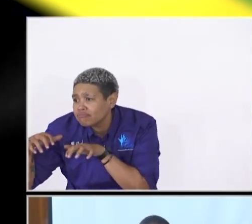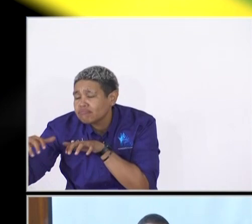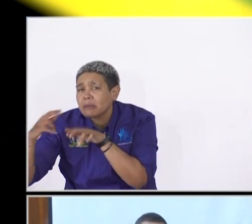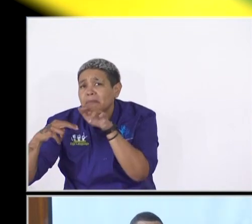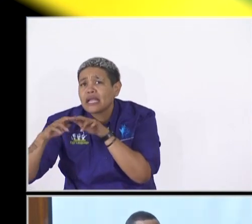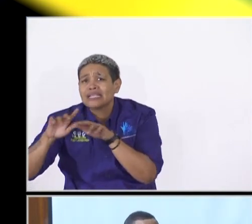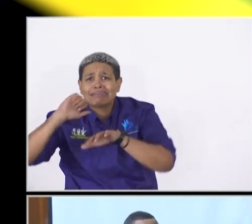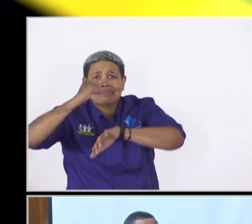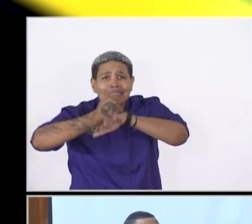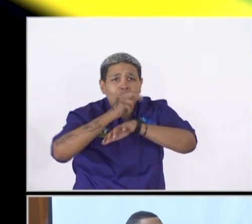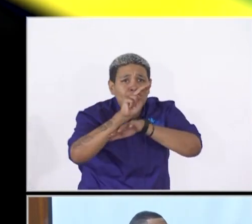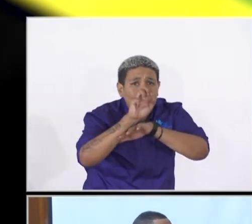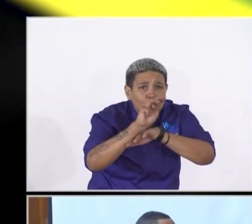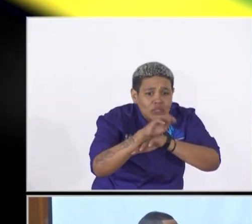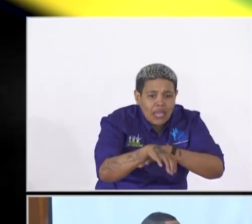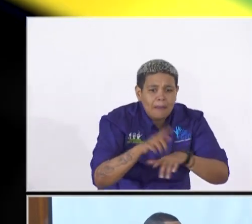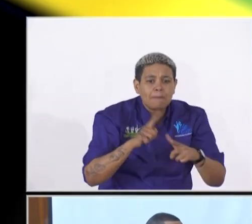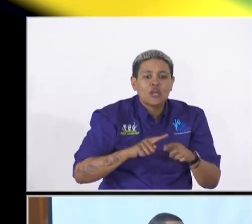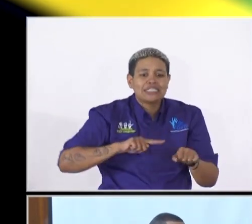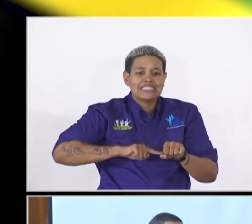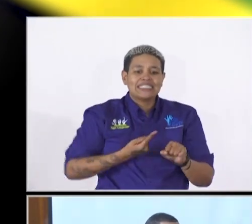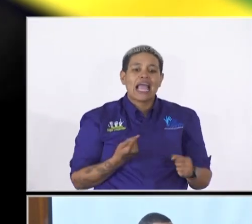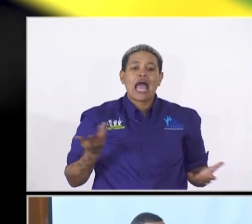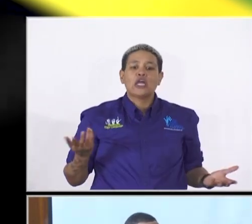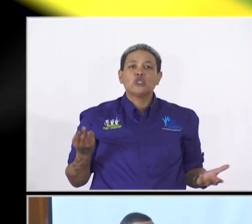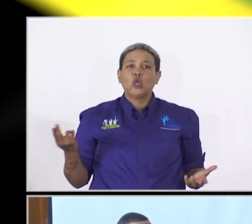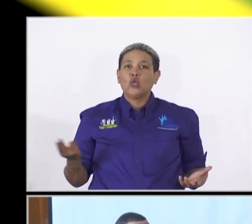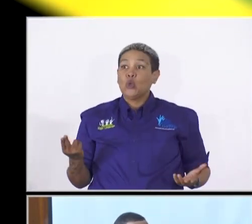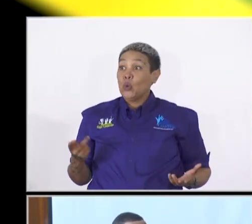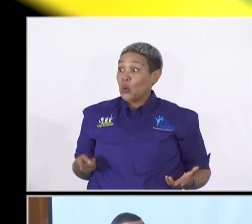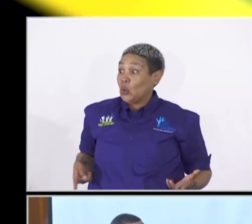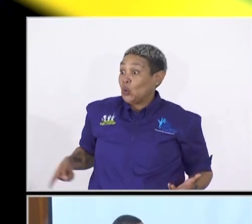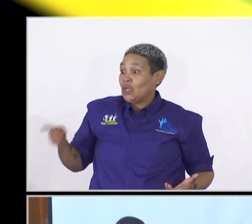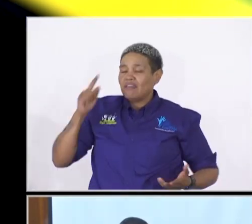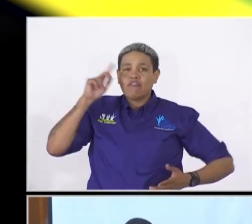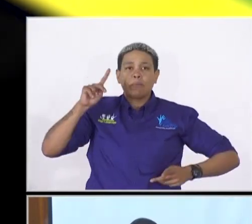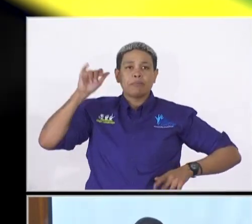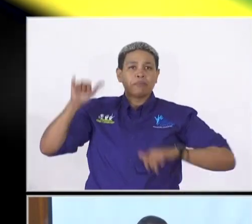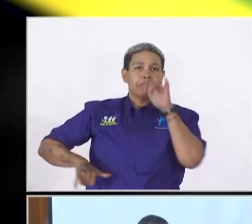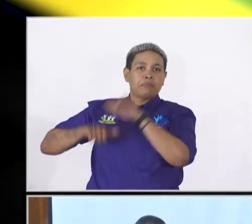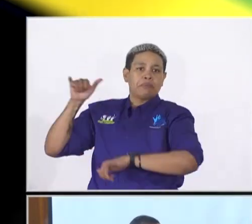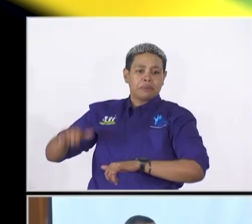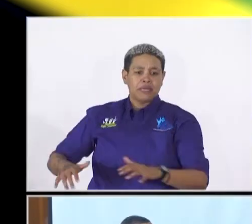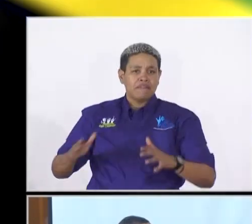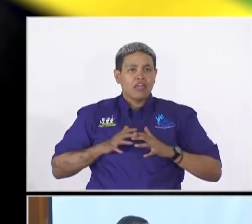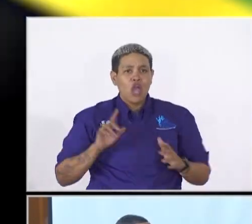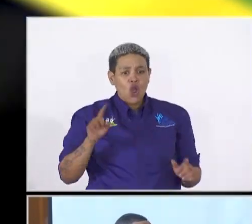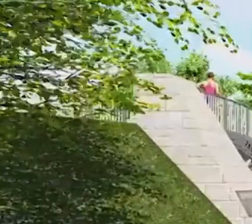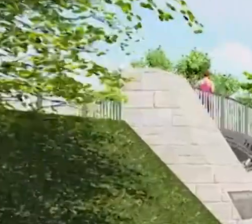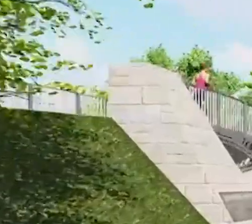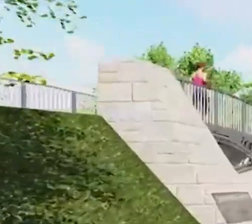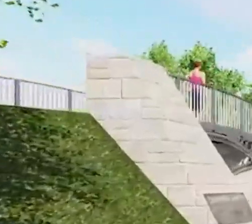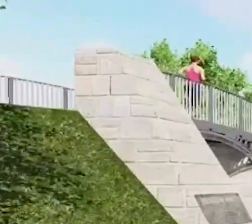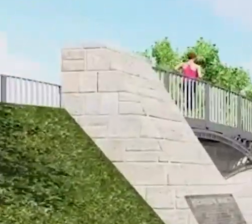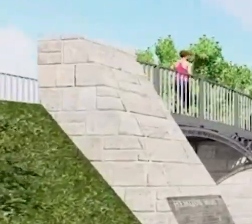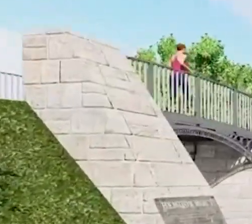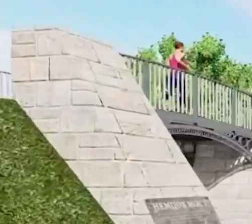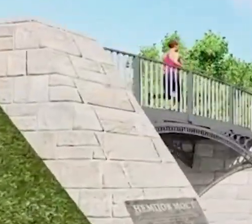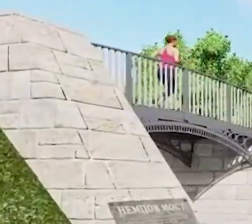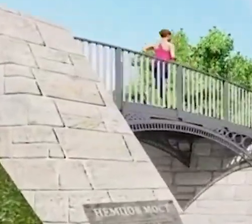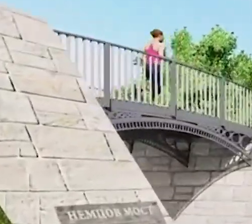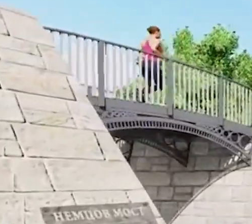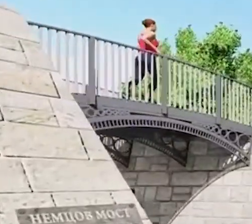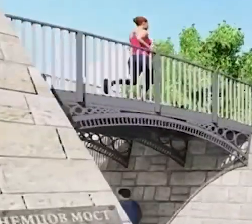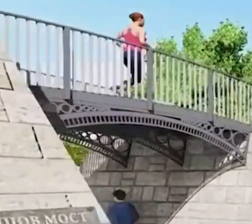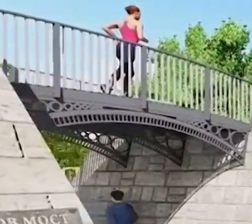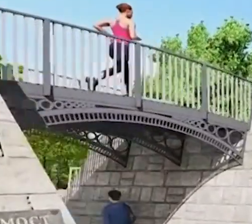a museum, and start to use it now for tourism, not just tourism for cruise ships, but to get our